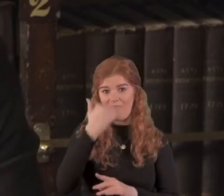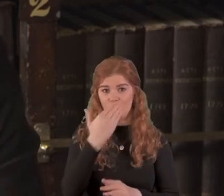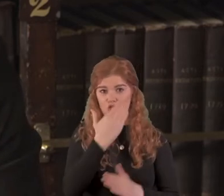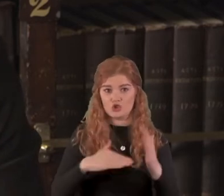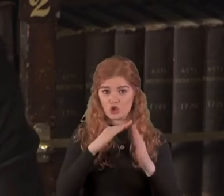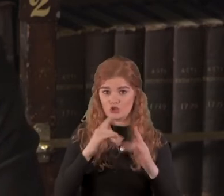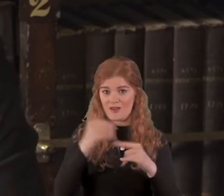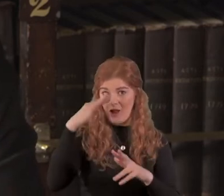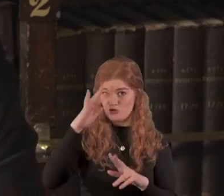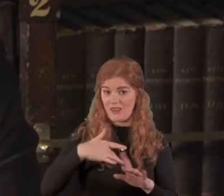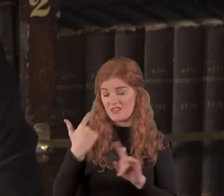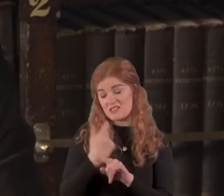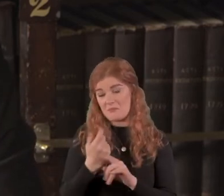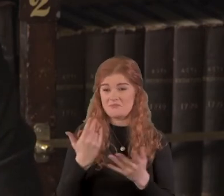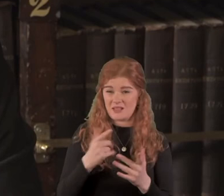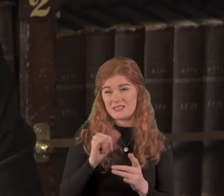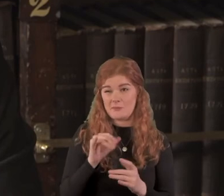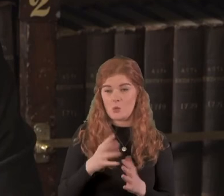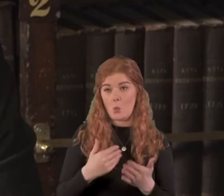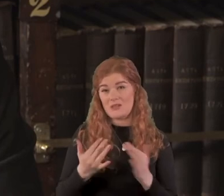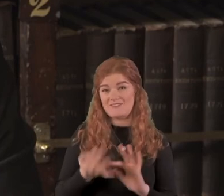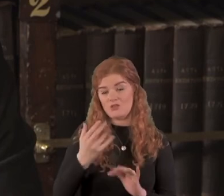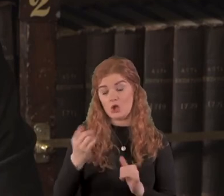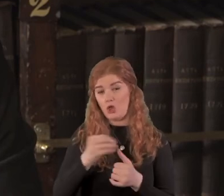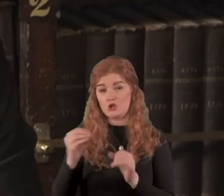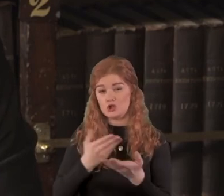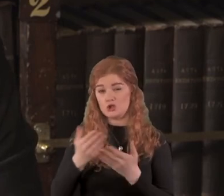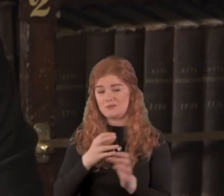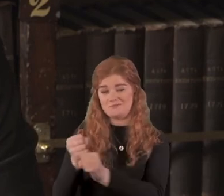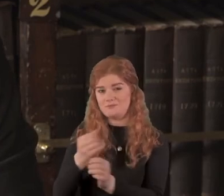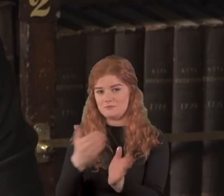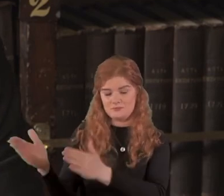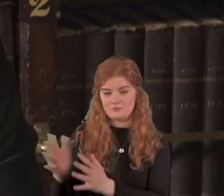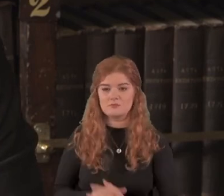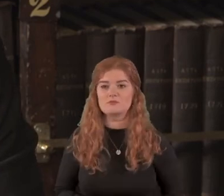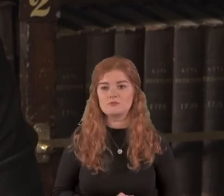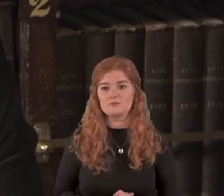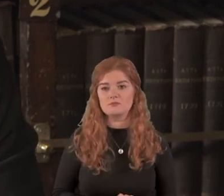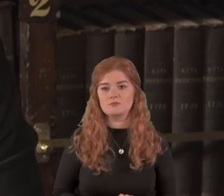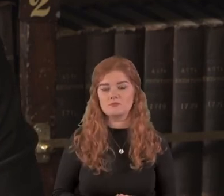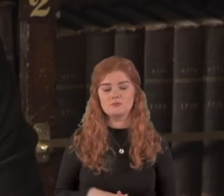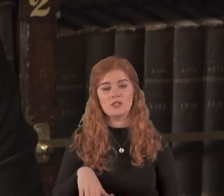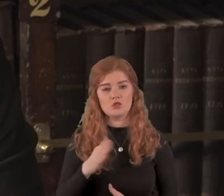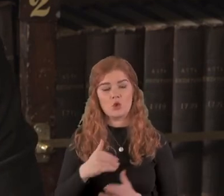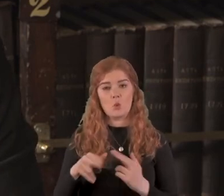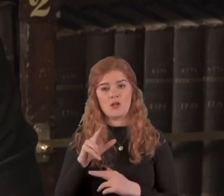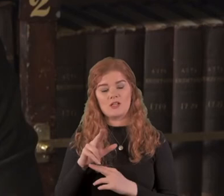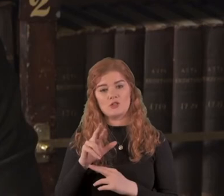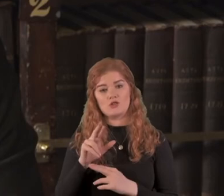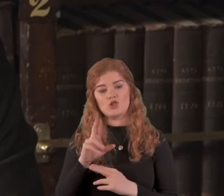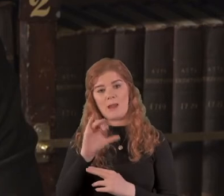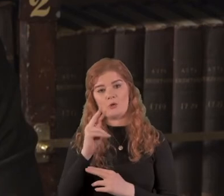life? That's maybe a what-if for another discussion. Chamberlain returning the treaty ports